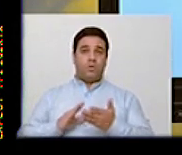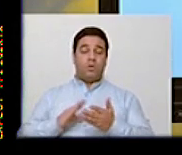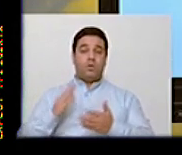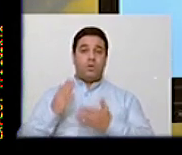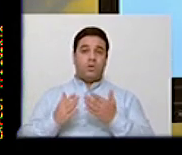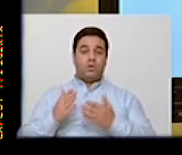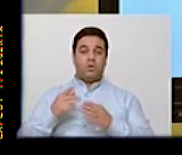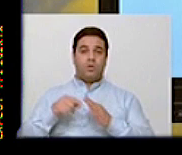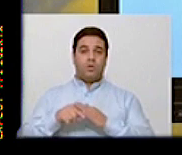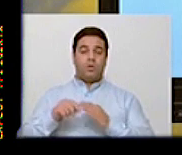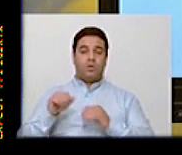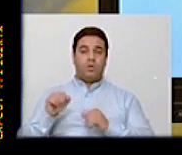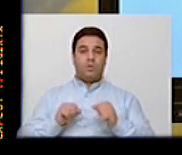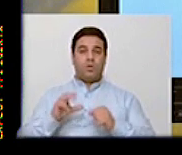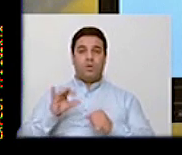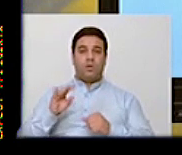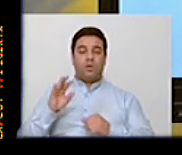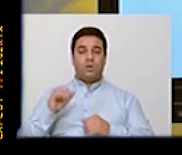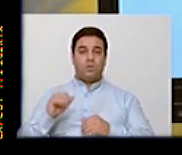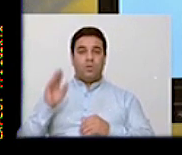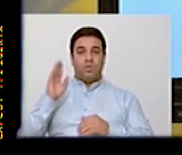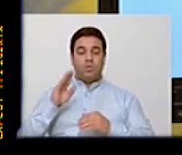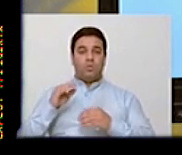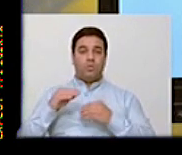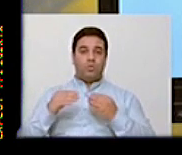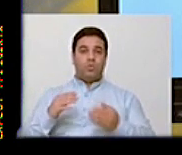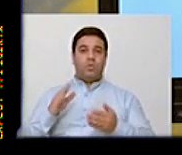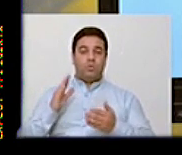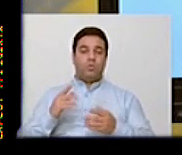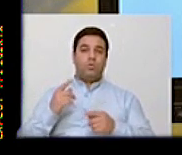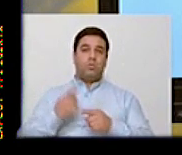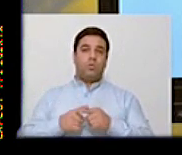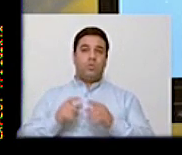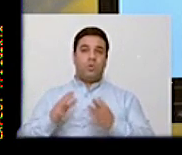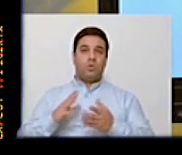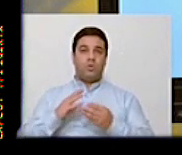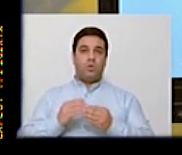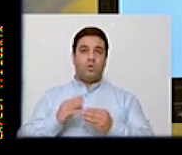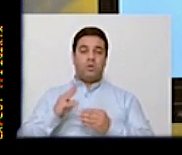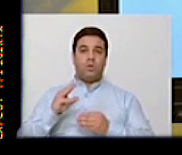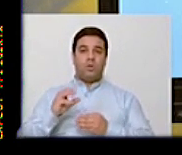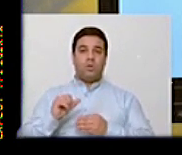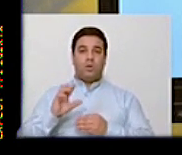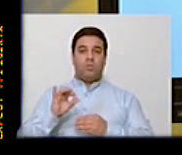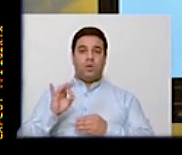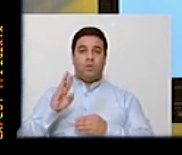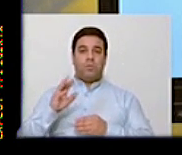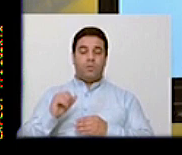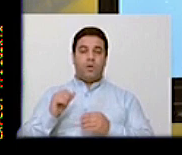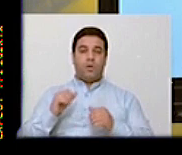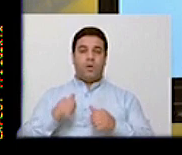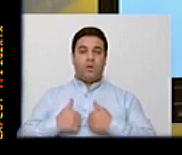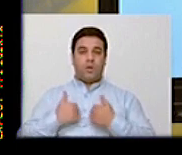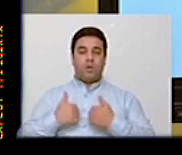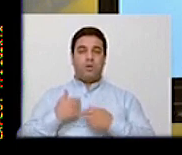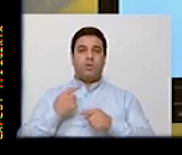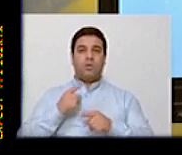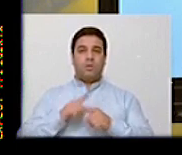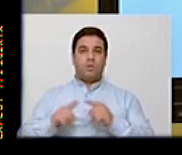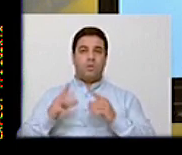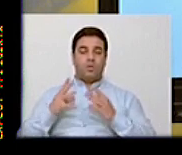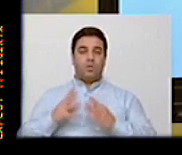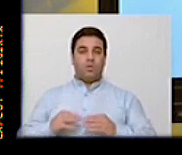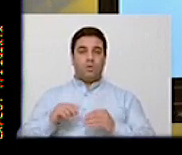agar tebranuvchi sistemani biz suvga tushiradigan bo'lsak, u holda tebranma harakat yana ham tezroq so'nar ekan.